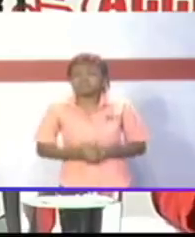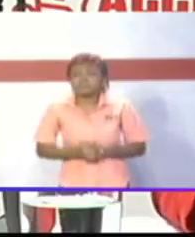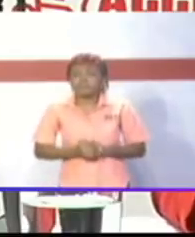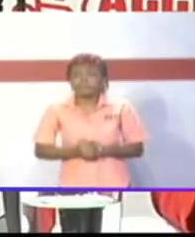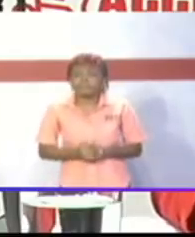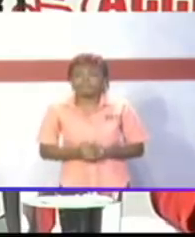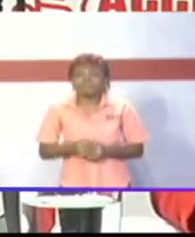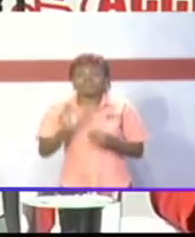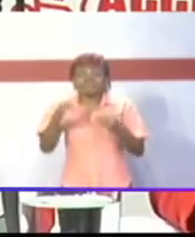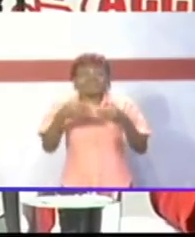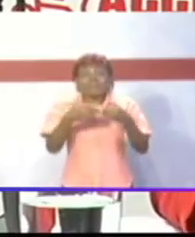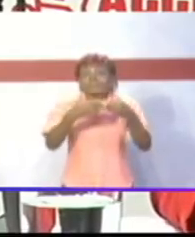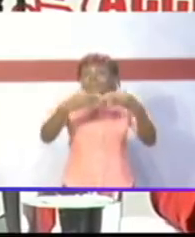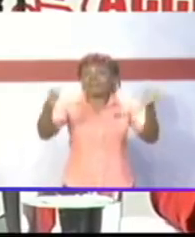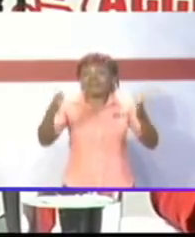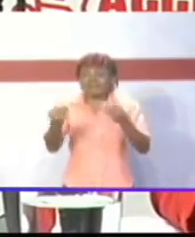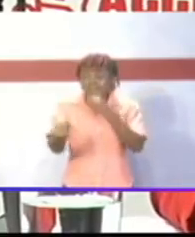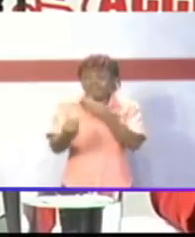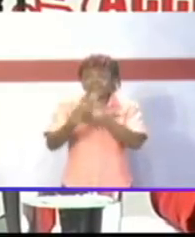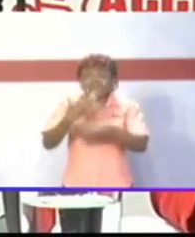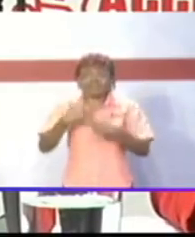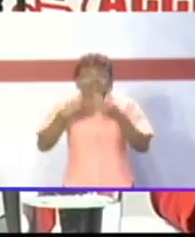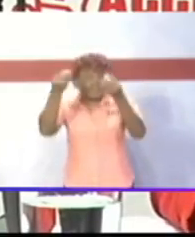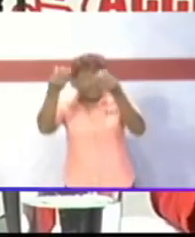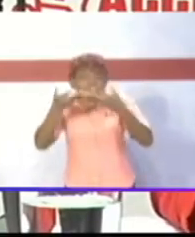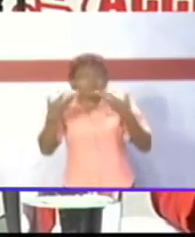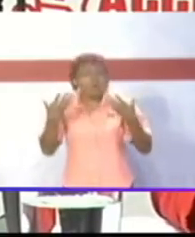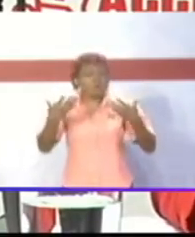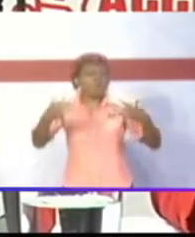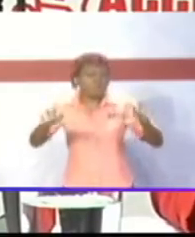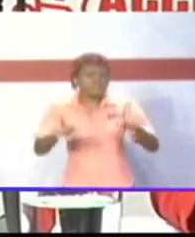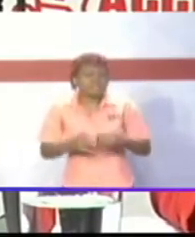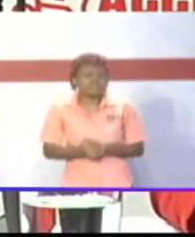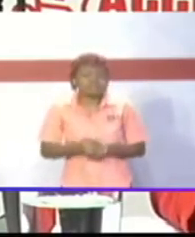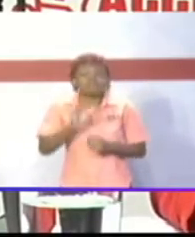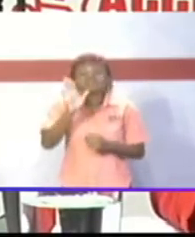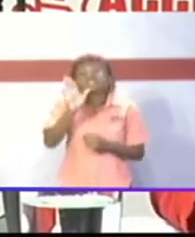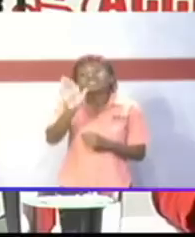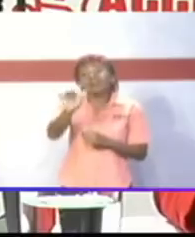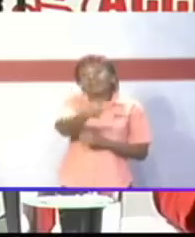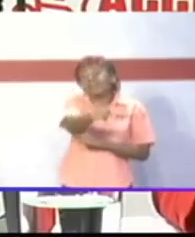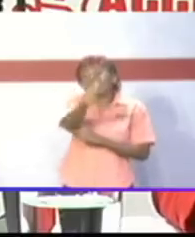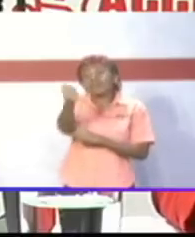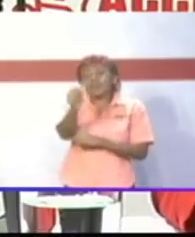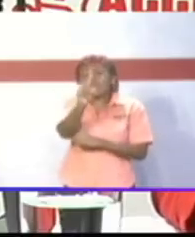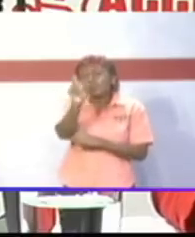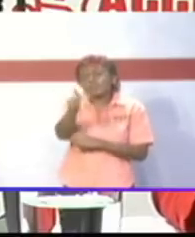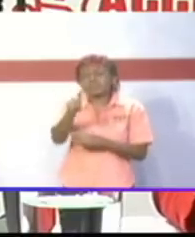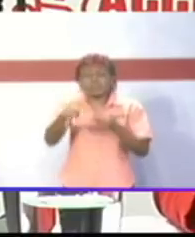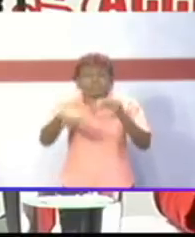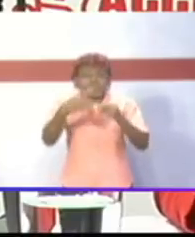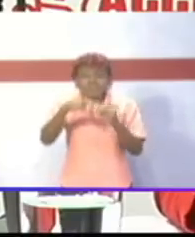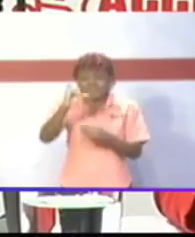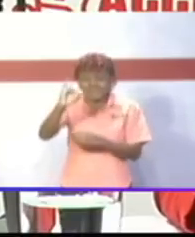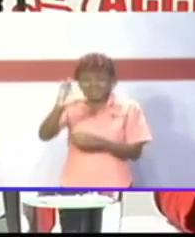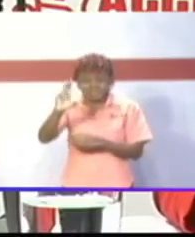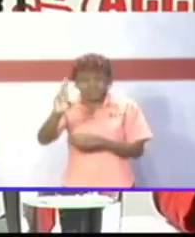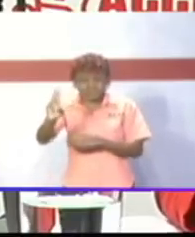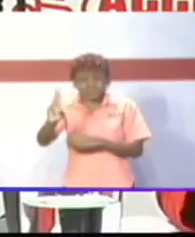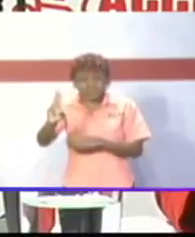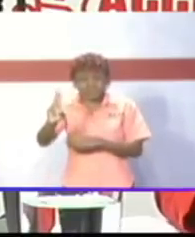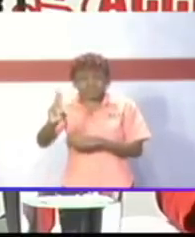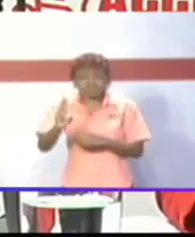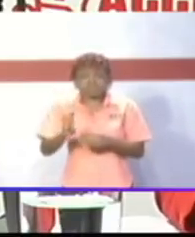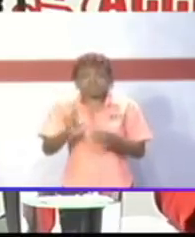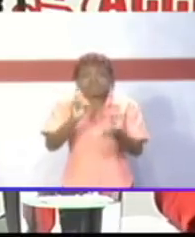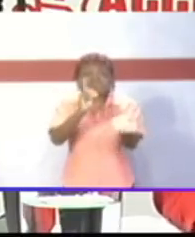public service. On your other question about ICUs, as Dr. Trotman would have said, and we